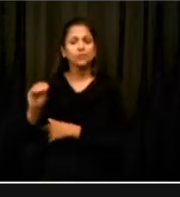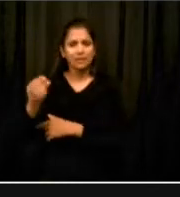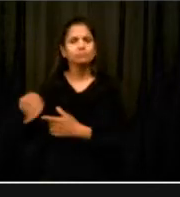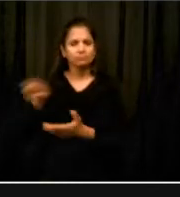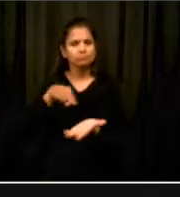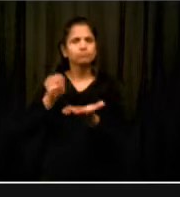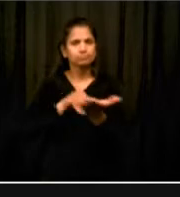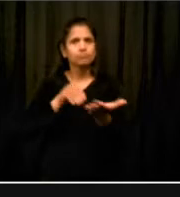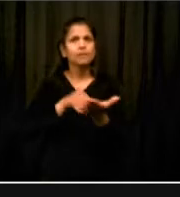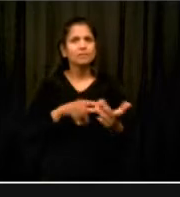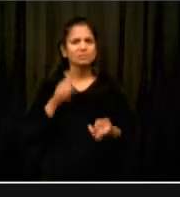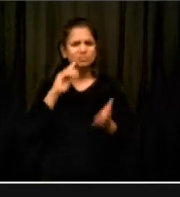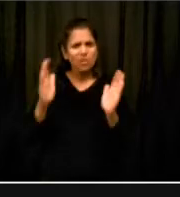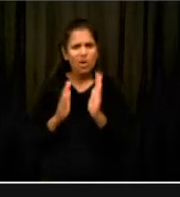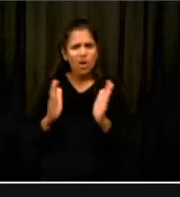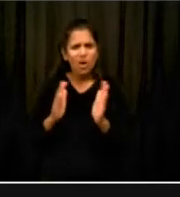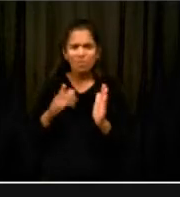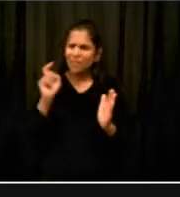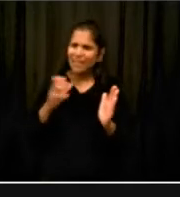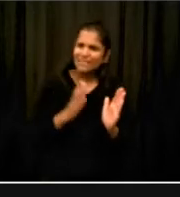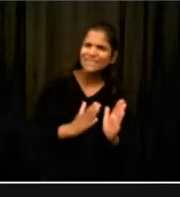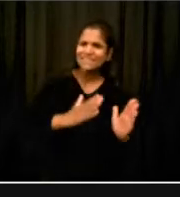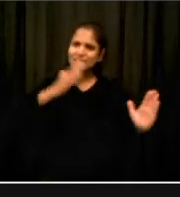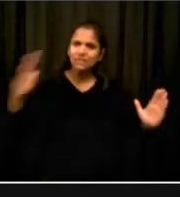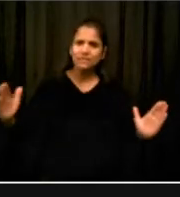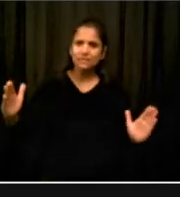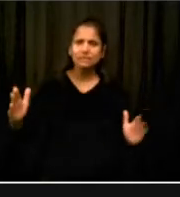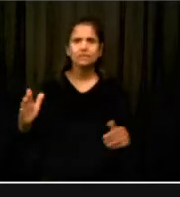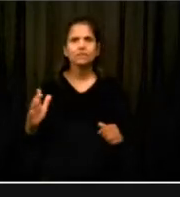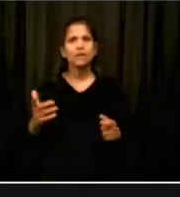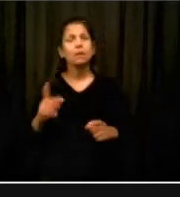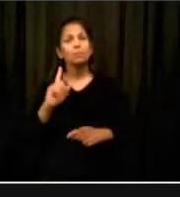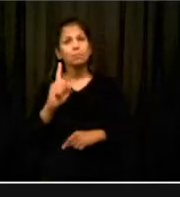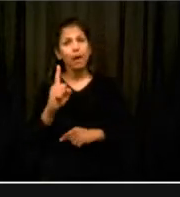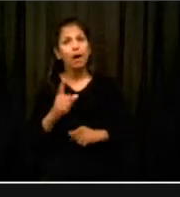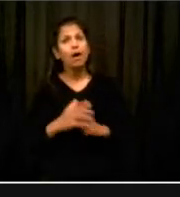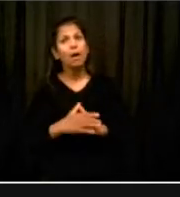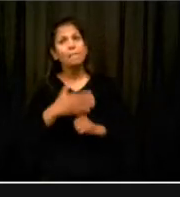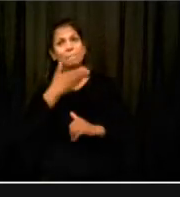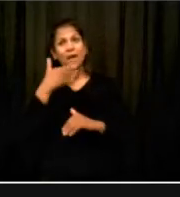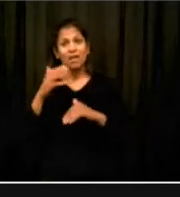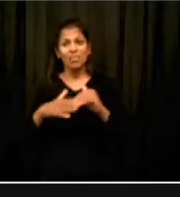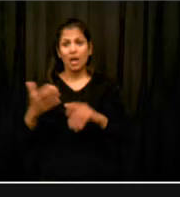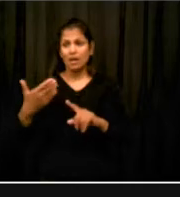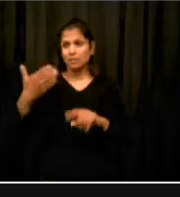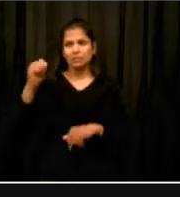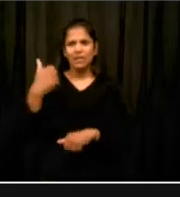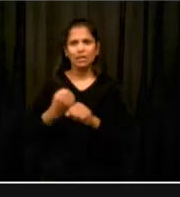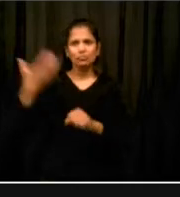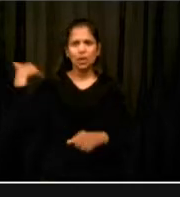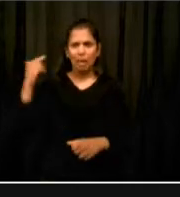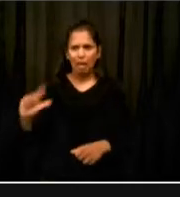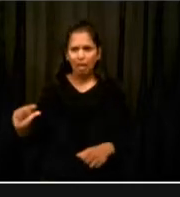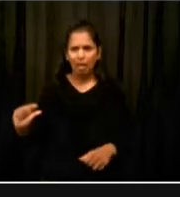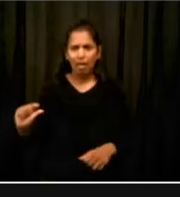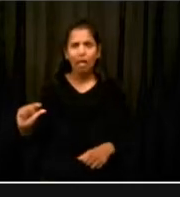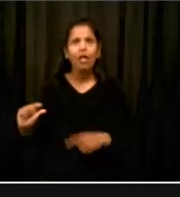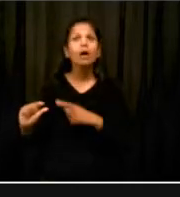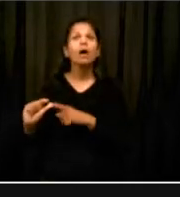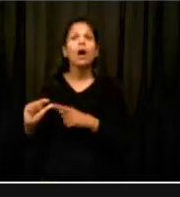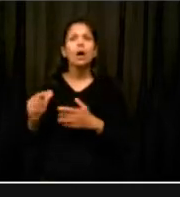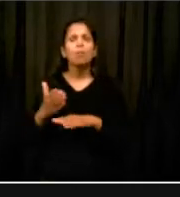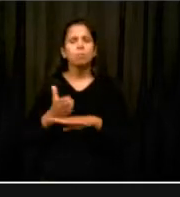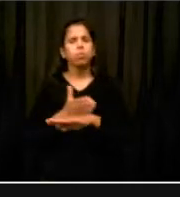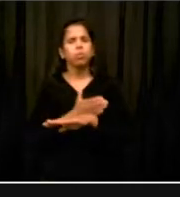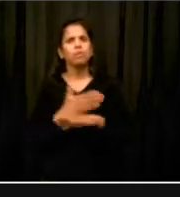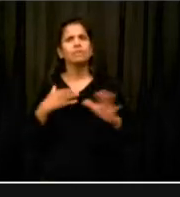points behind the nationwide average. So we actually are closing the gap between the city's self-response rate and the country's. But with that